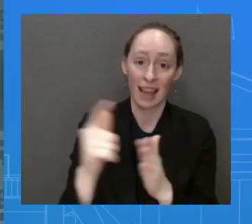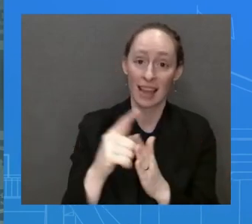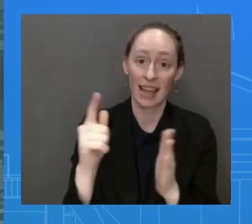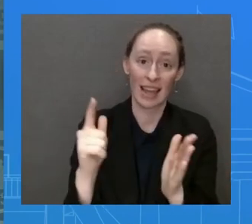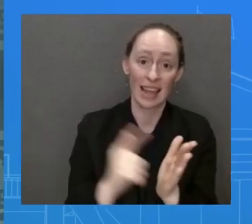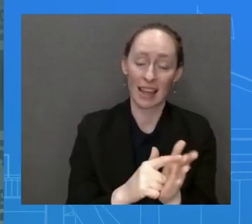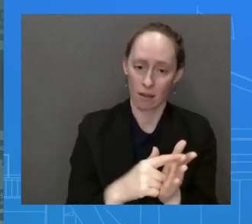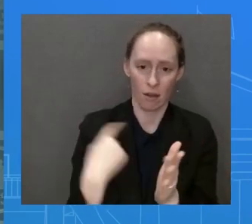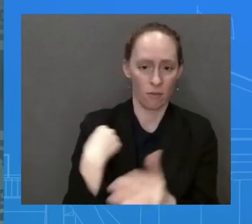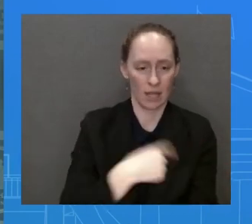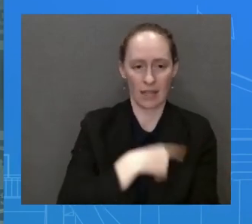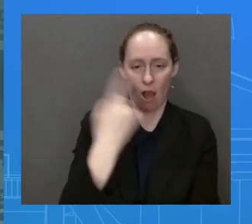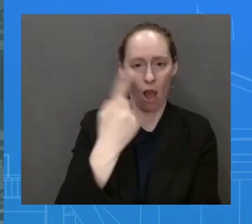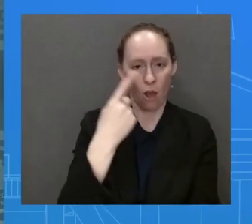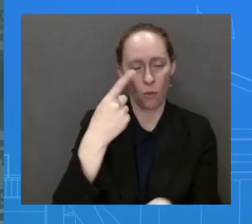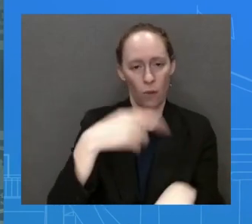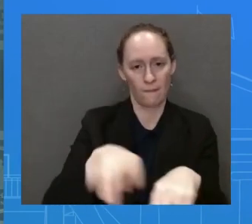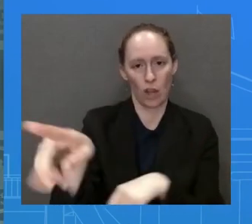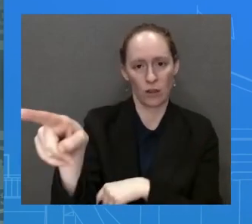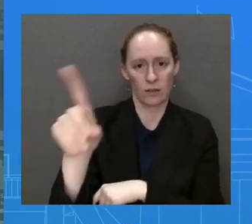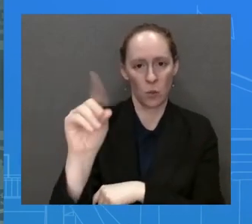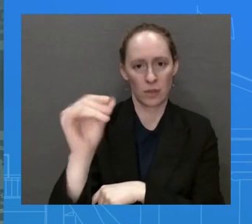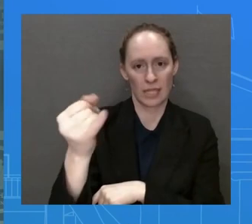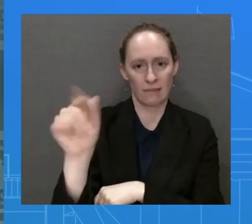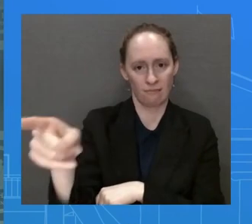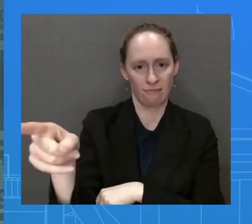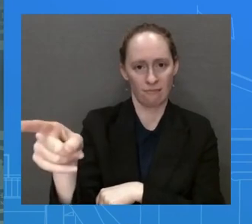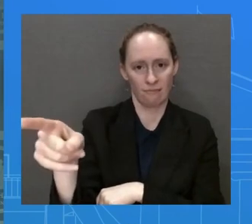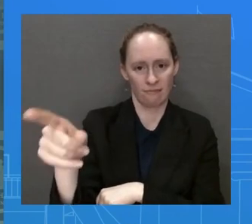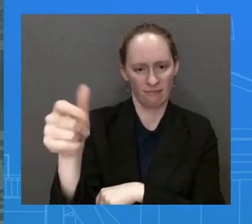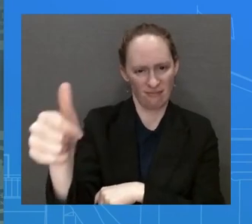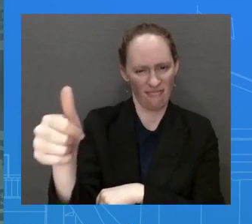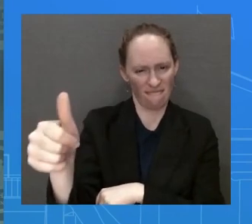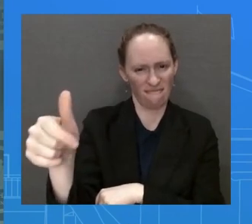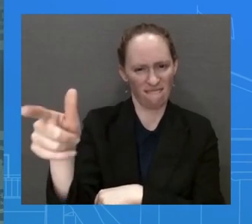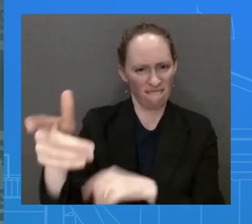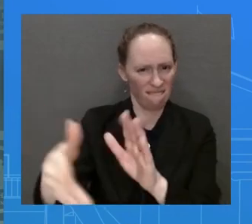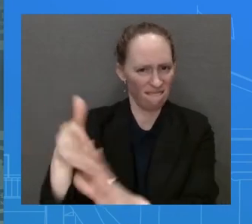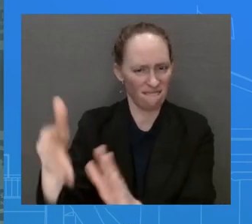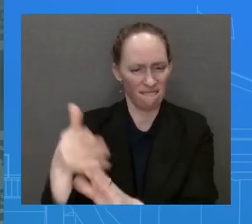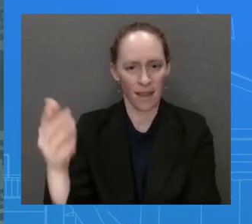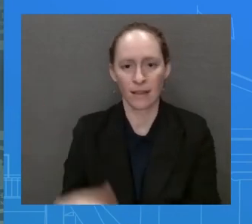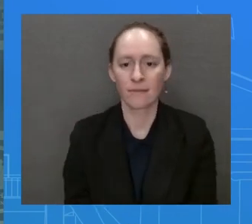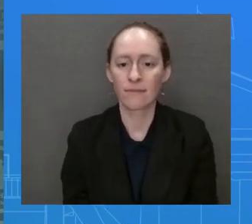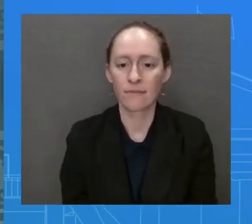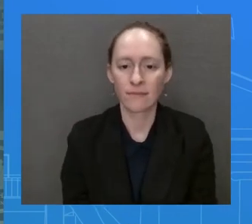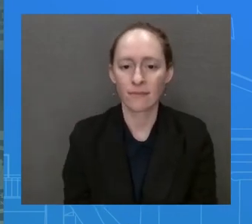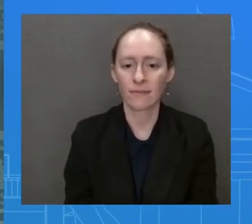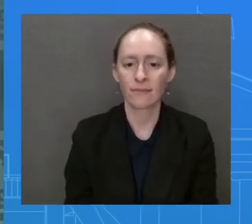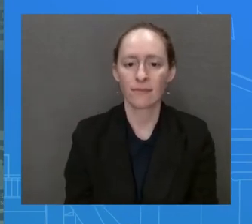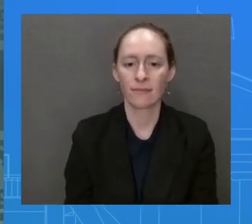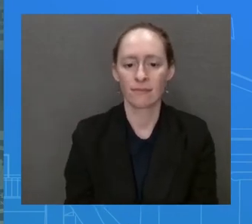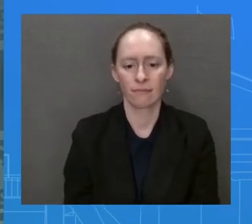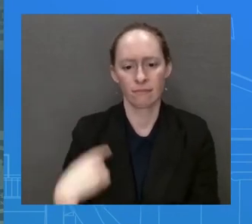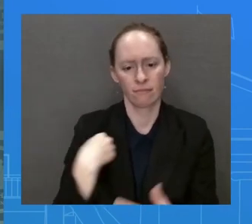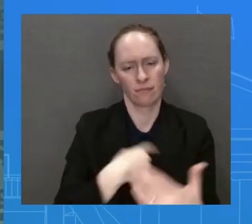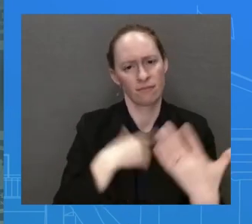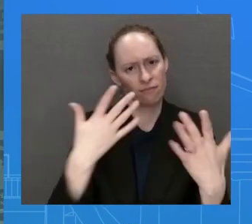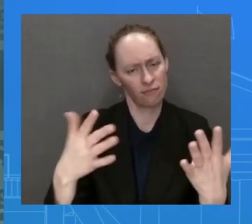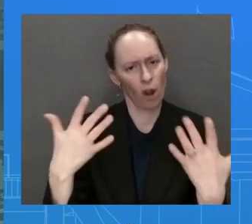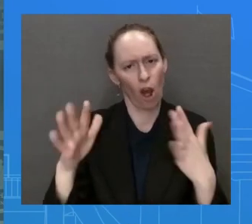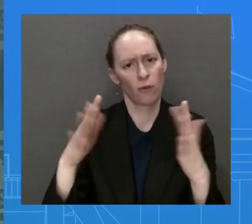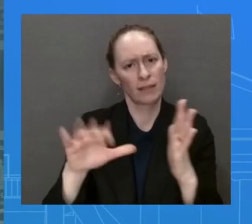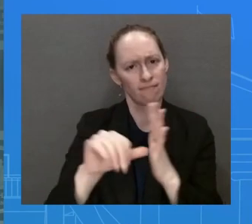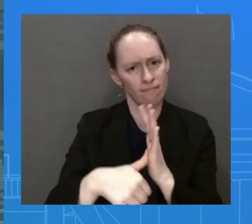here different here. We have said we wanted to restore the independence of the Department of Justice. That is what you're seeing. And